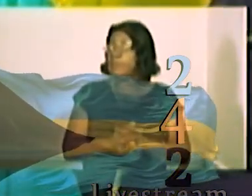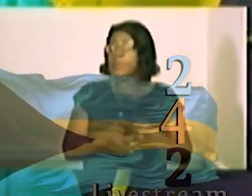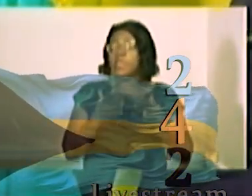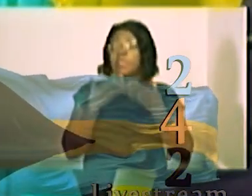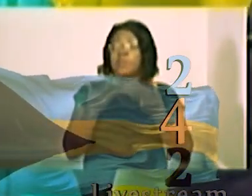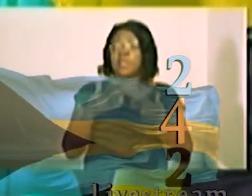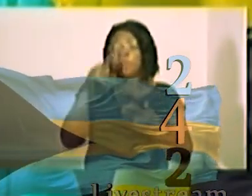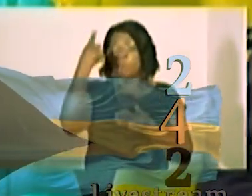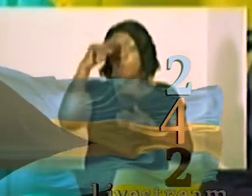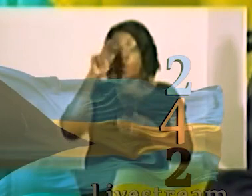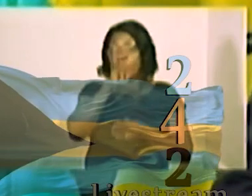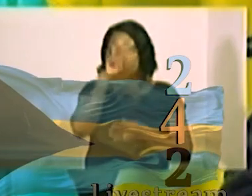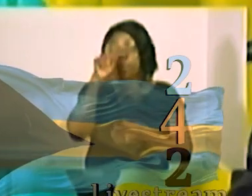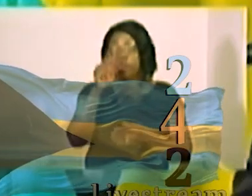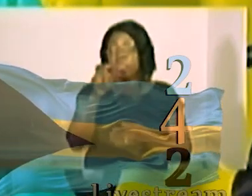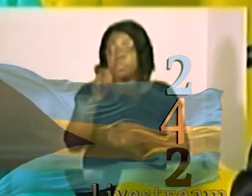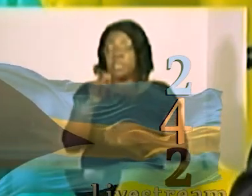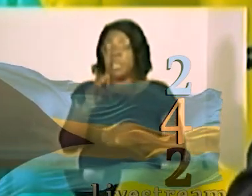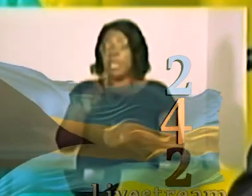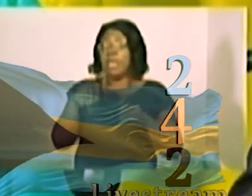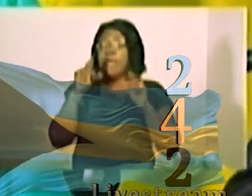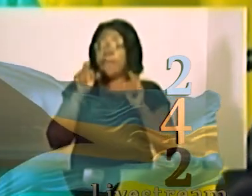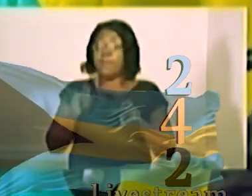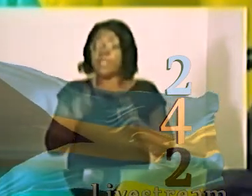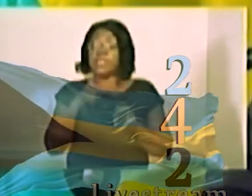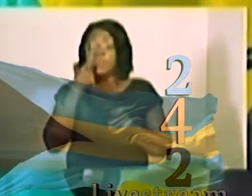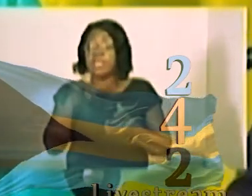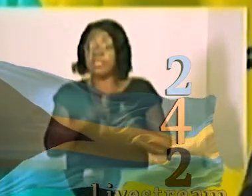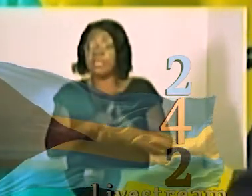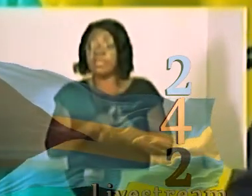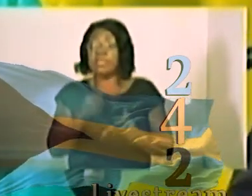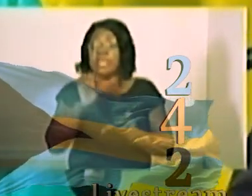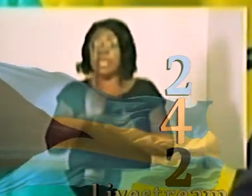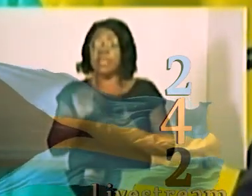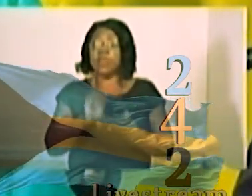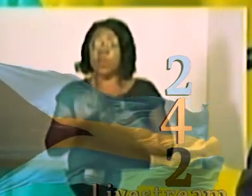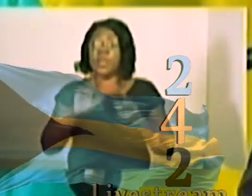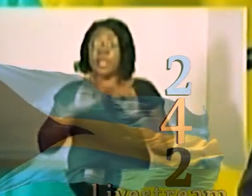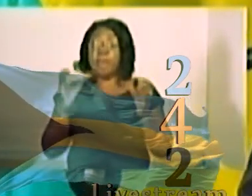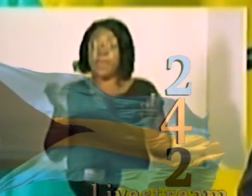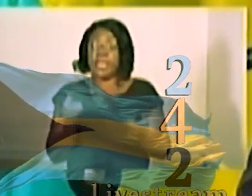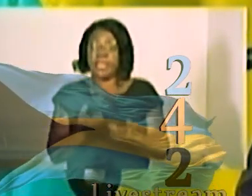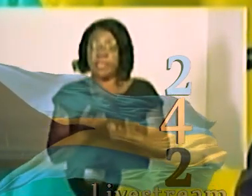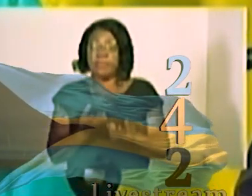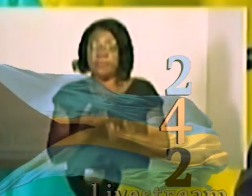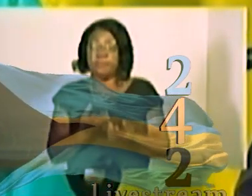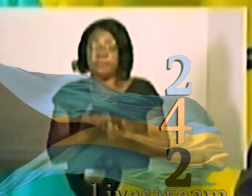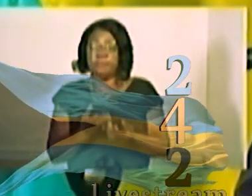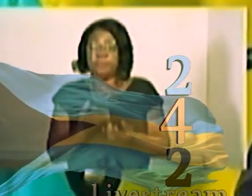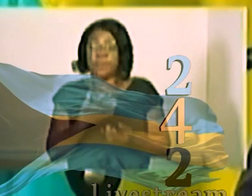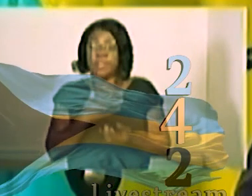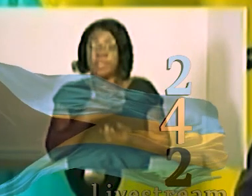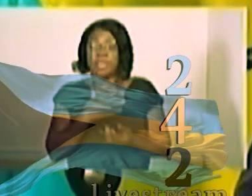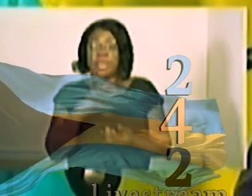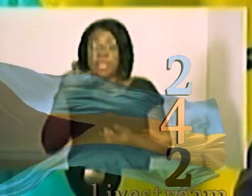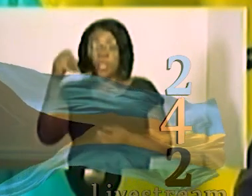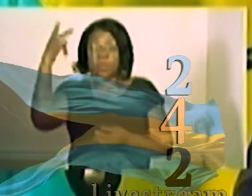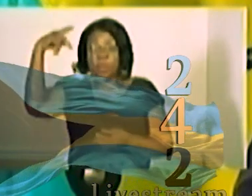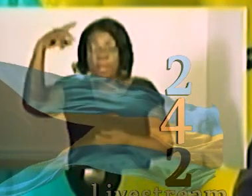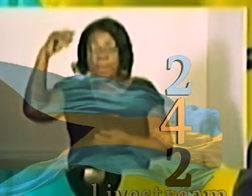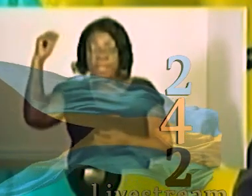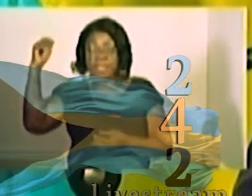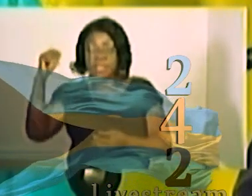Thank you very much for your question. I must say that the Economic Committee and the Office of the Prime Minister, we